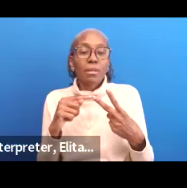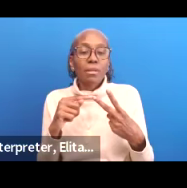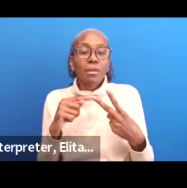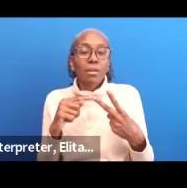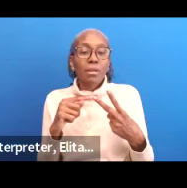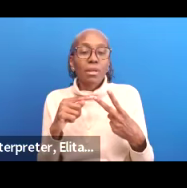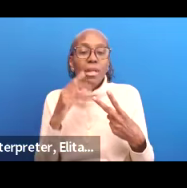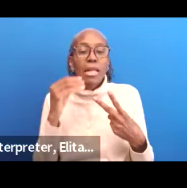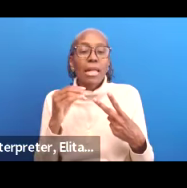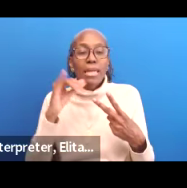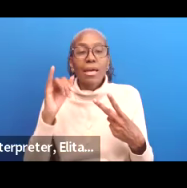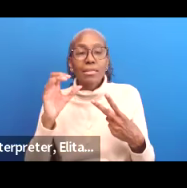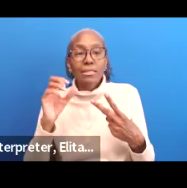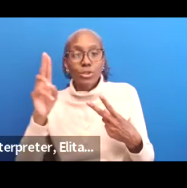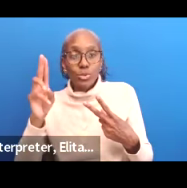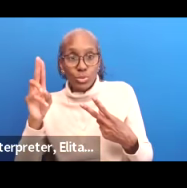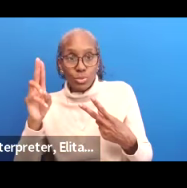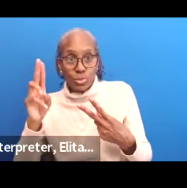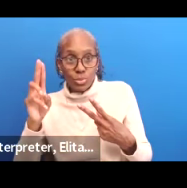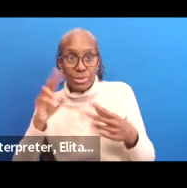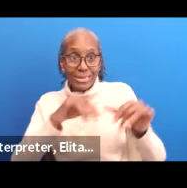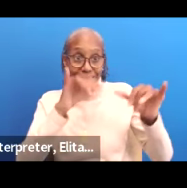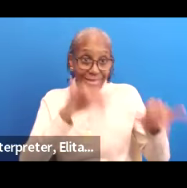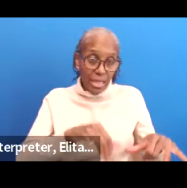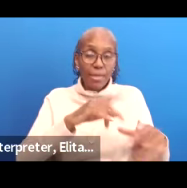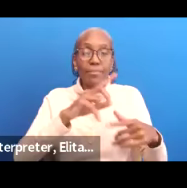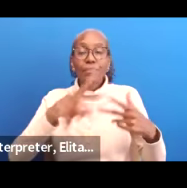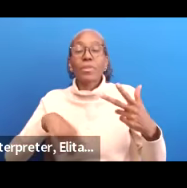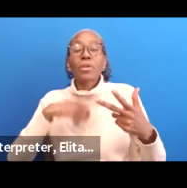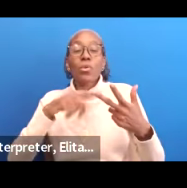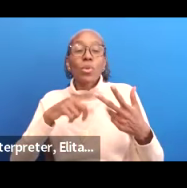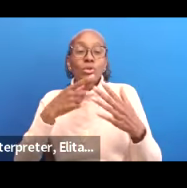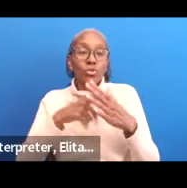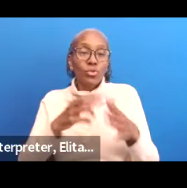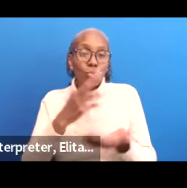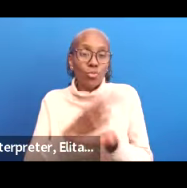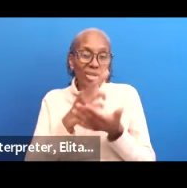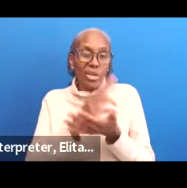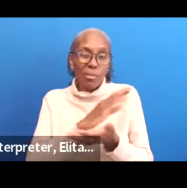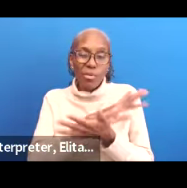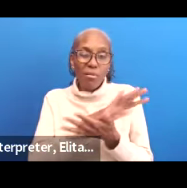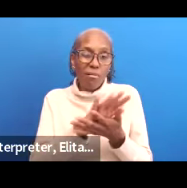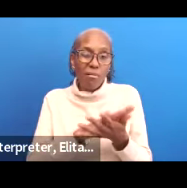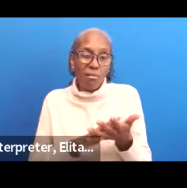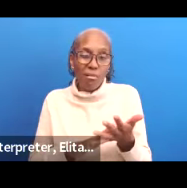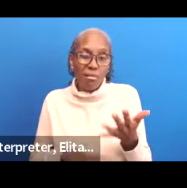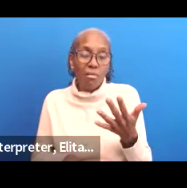will you need an ICU stay, and when can you start rehabilitation. All of those things are